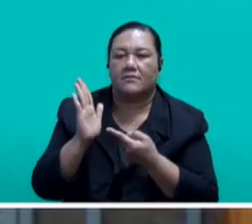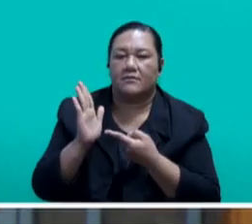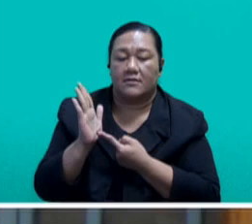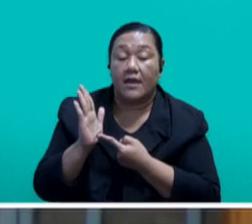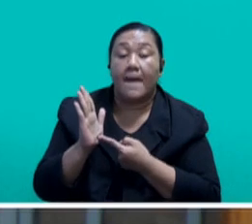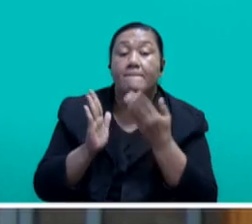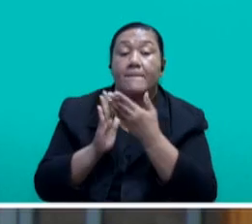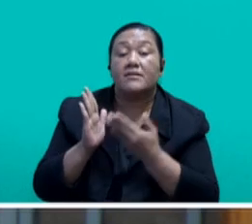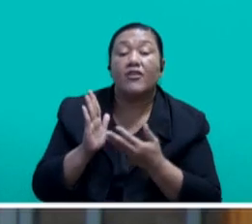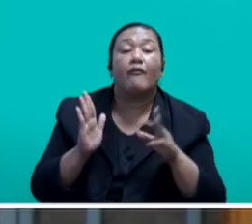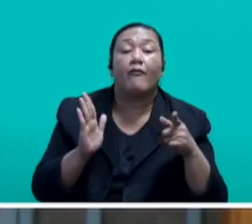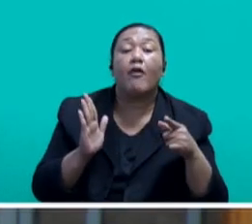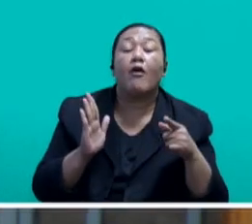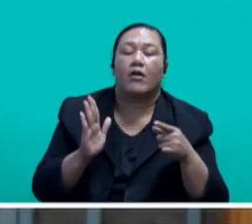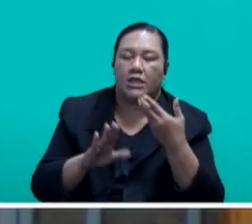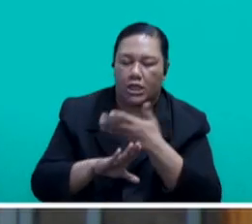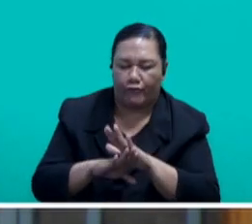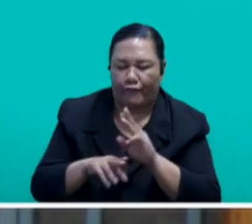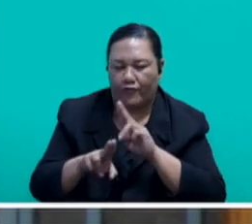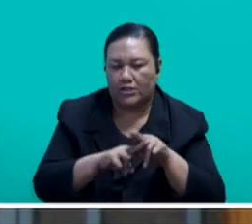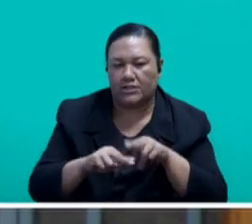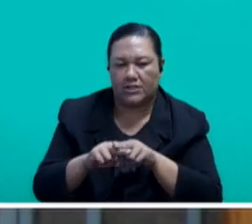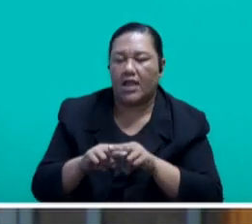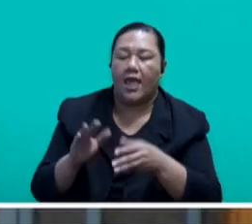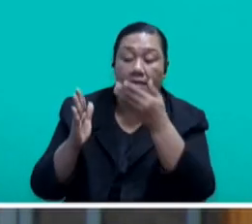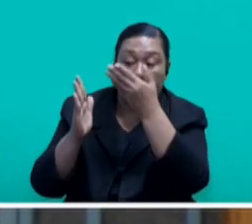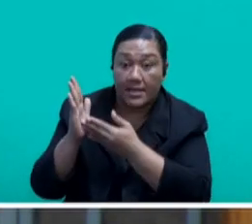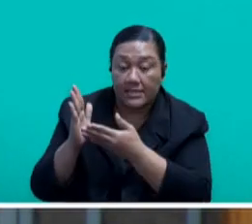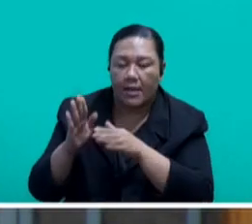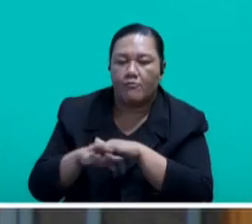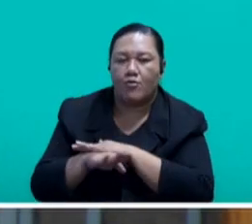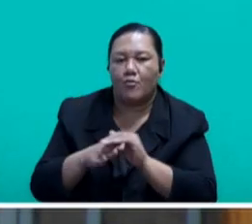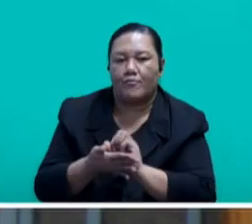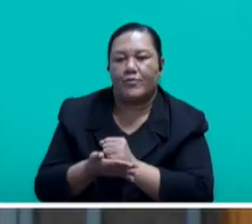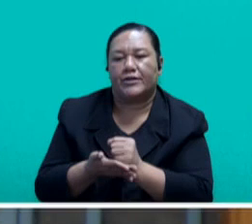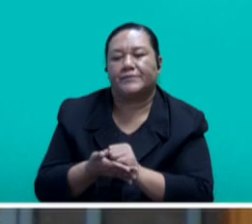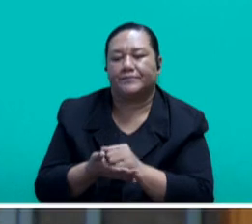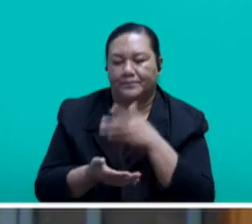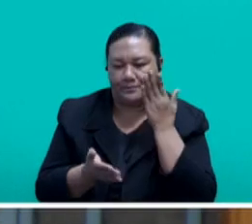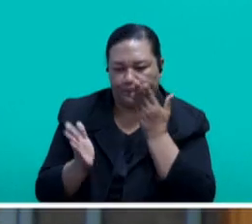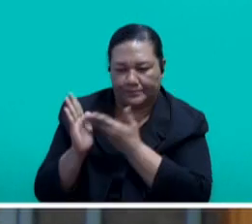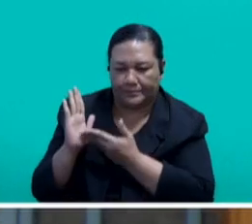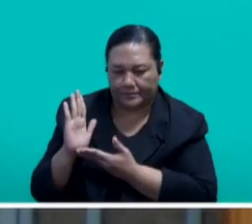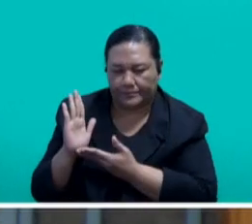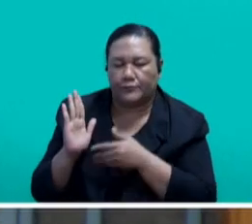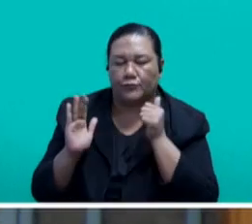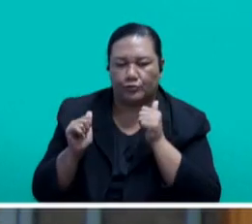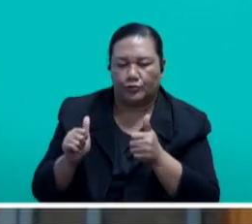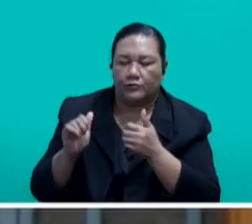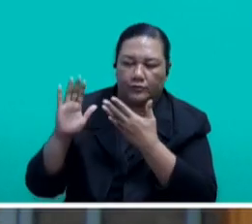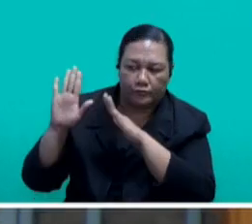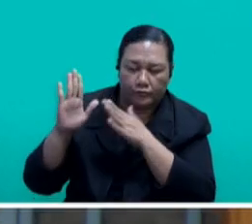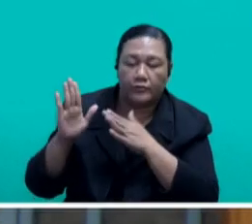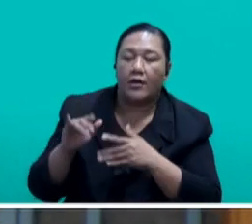Fiji, and this is the blueprint for Fiji. Mr. Speaker, sir, I concur and fully